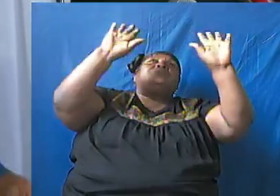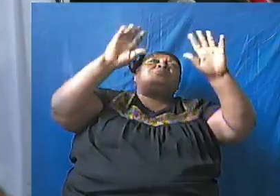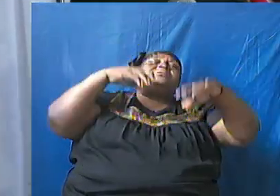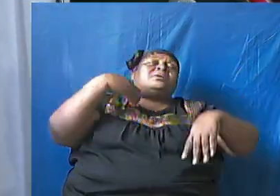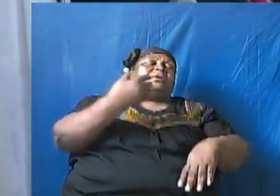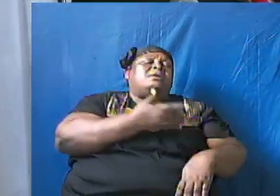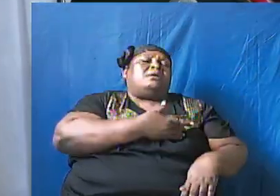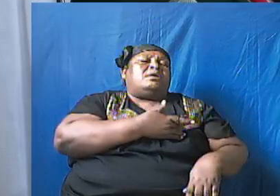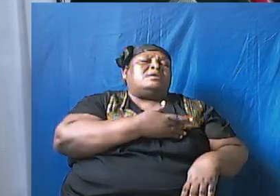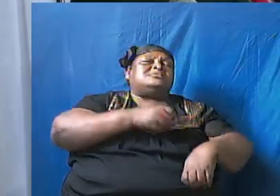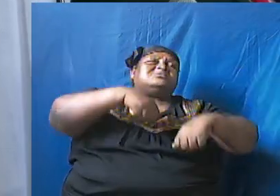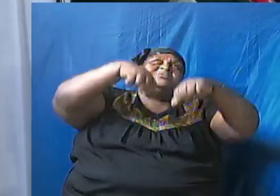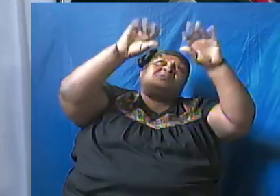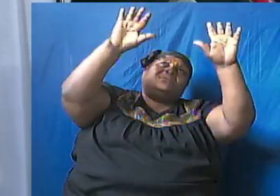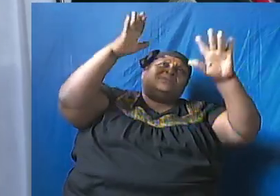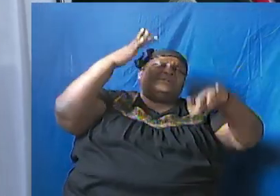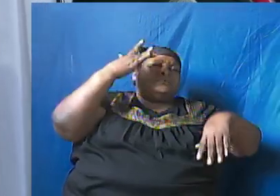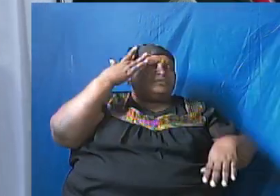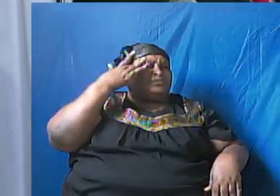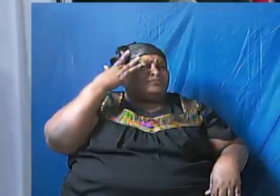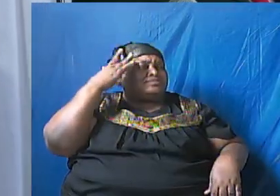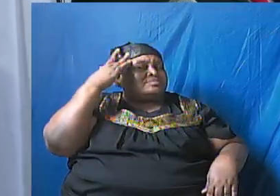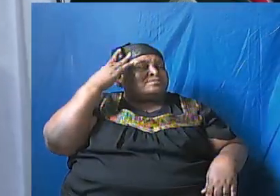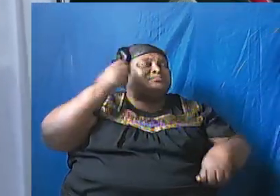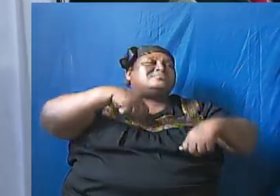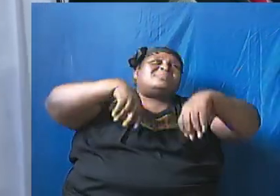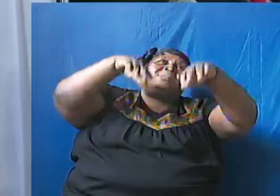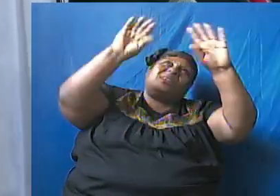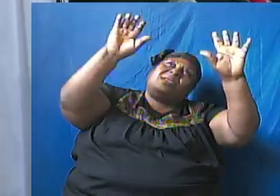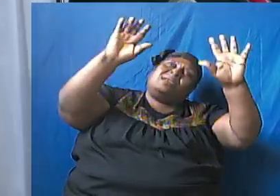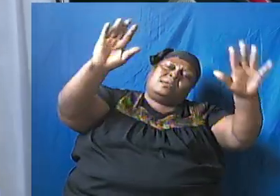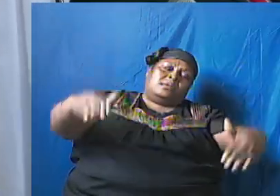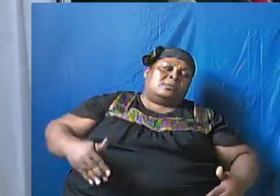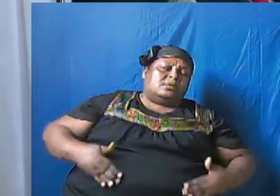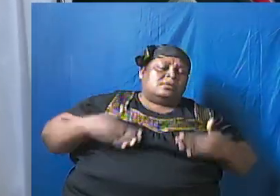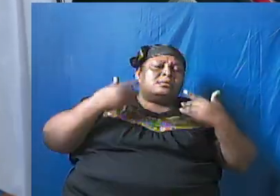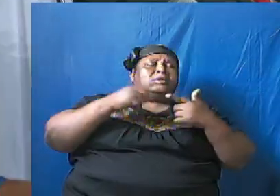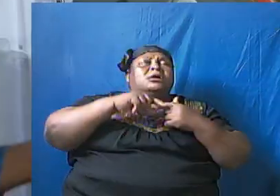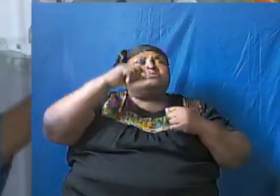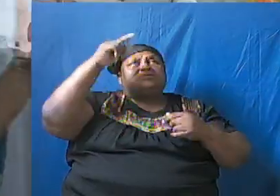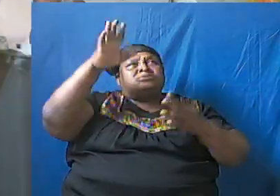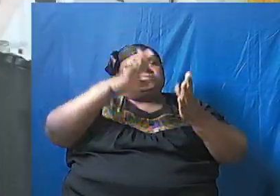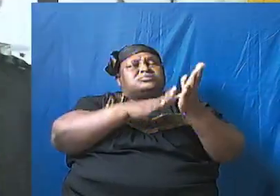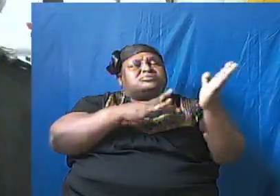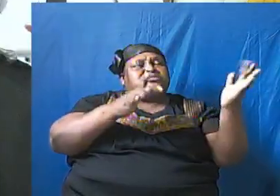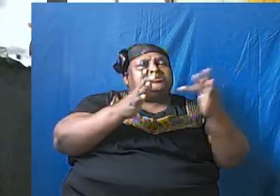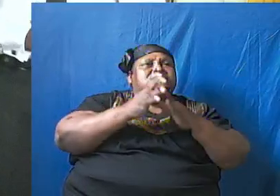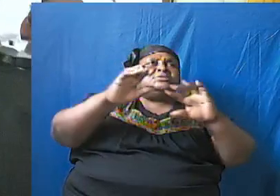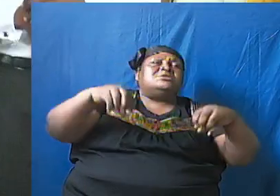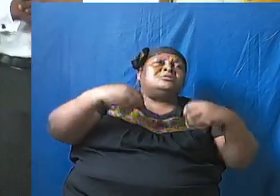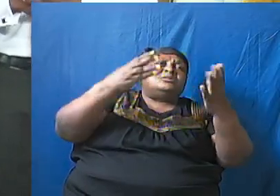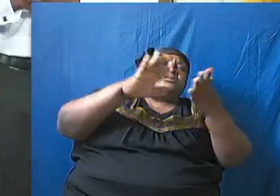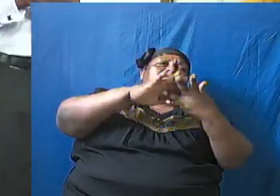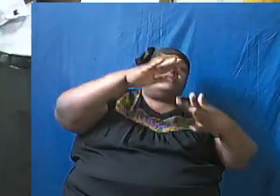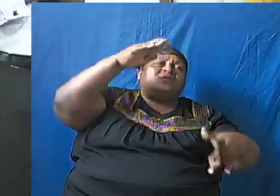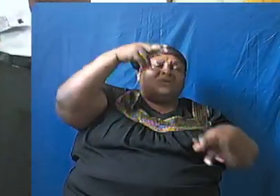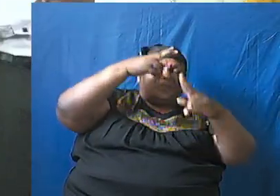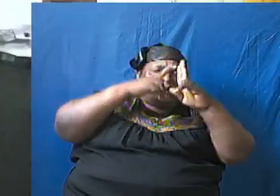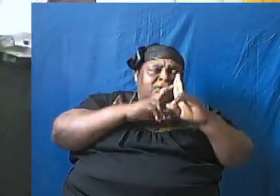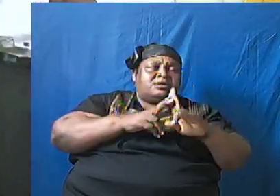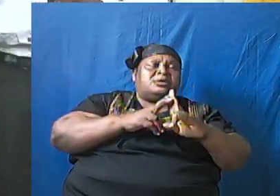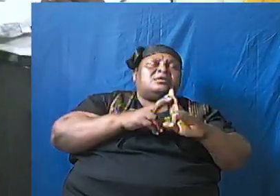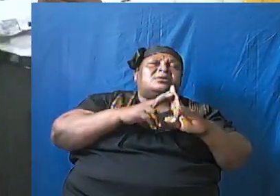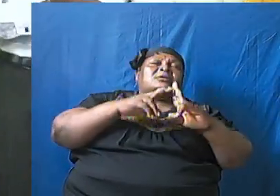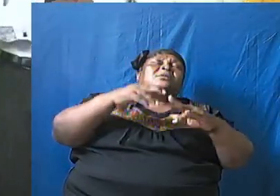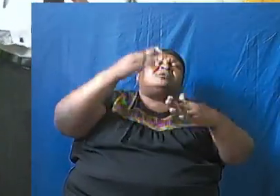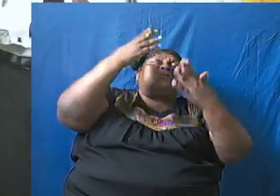we surrender our mind, as we surrender our life to you, Jesus, we give you glory and honor.